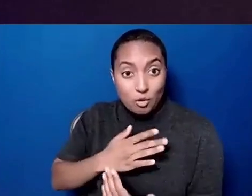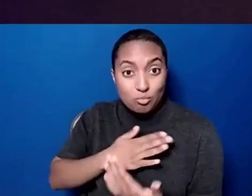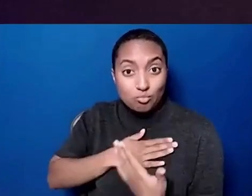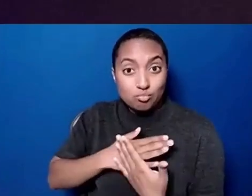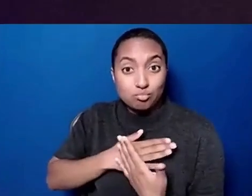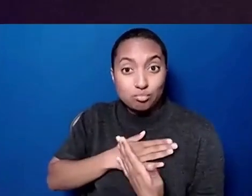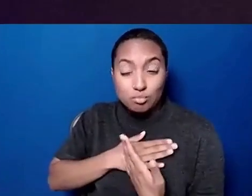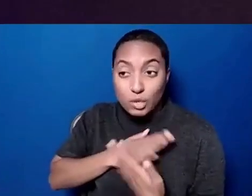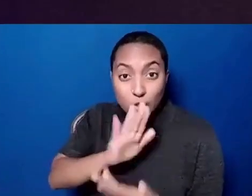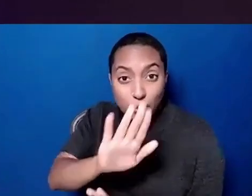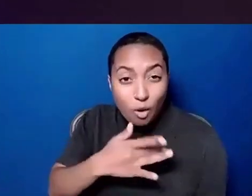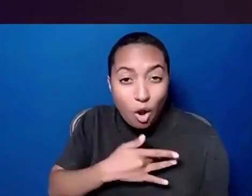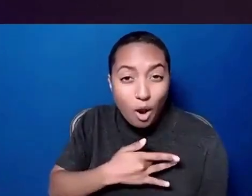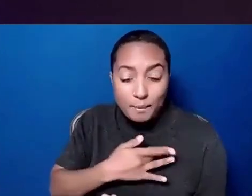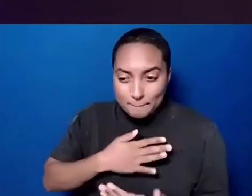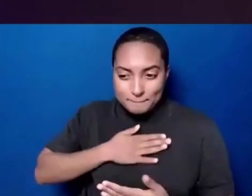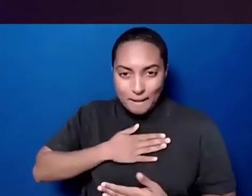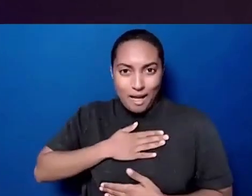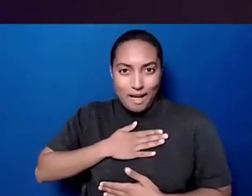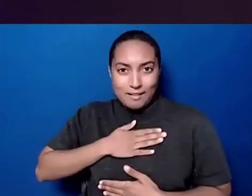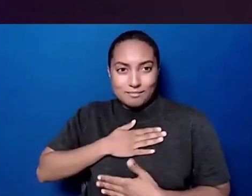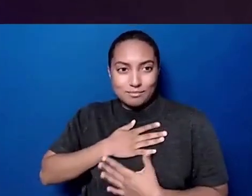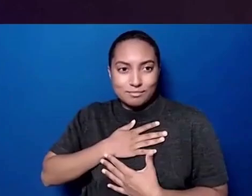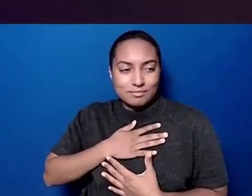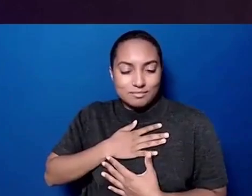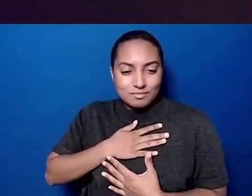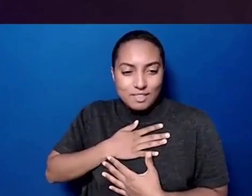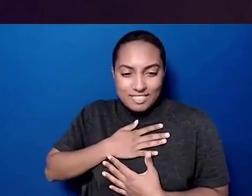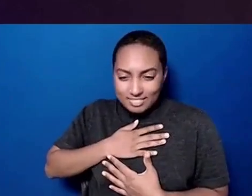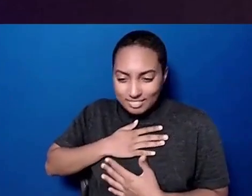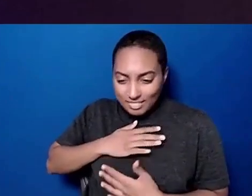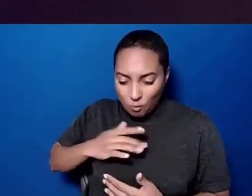my heart, is the first sound we